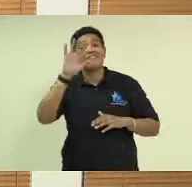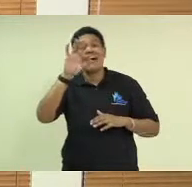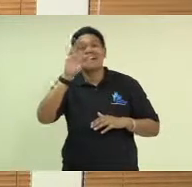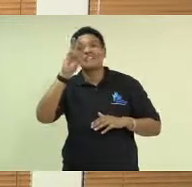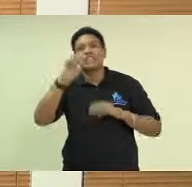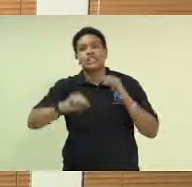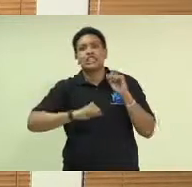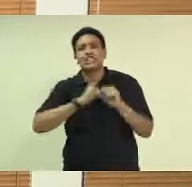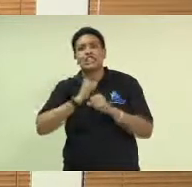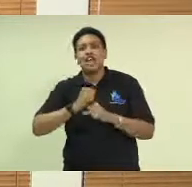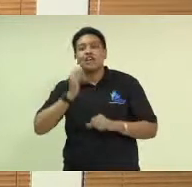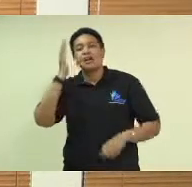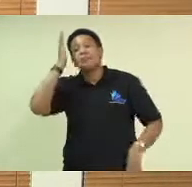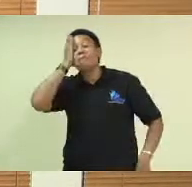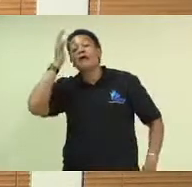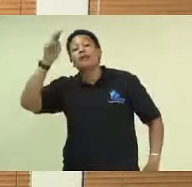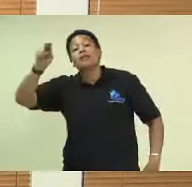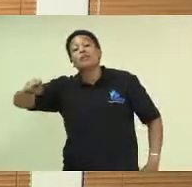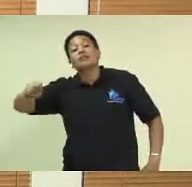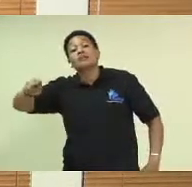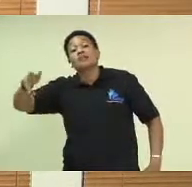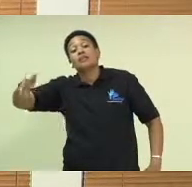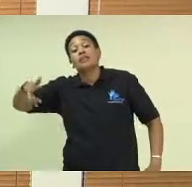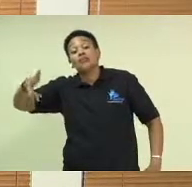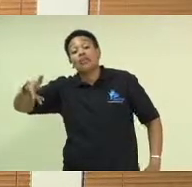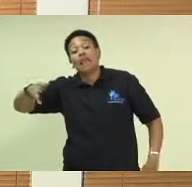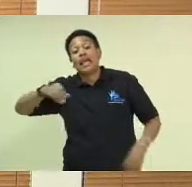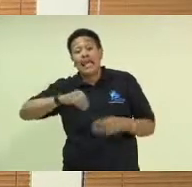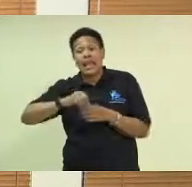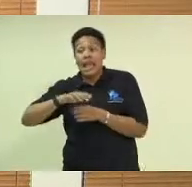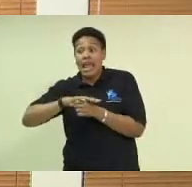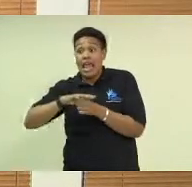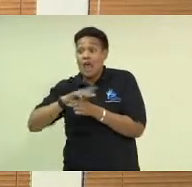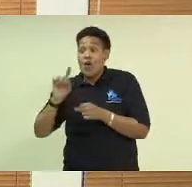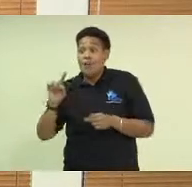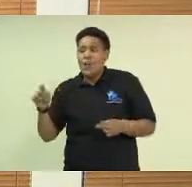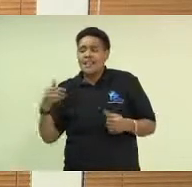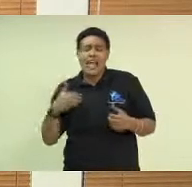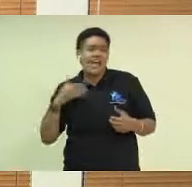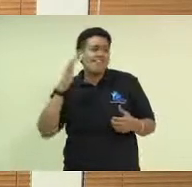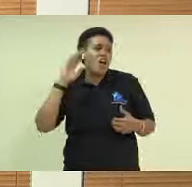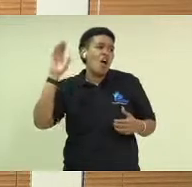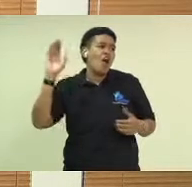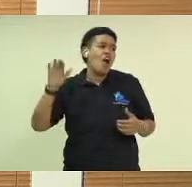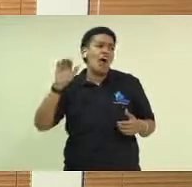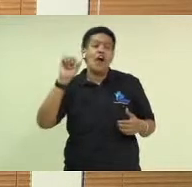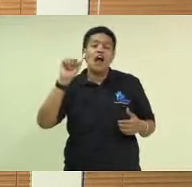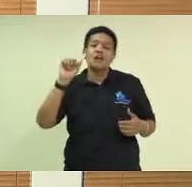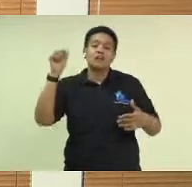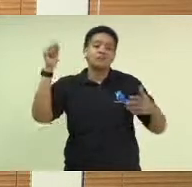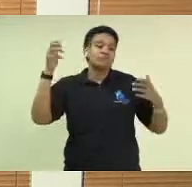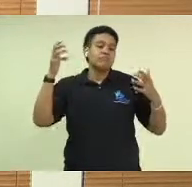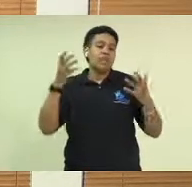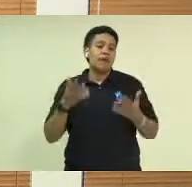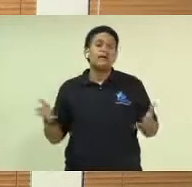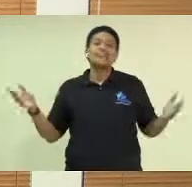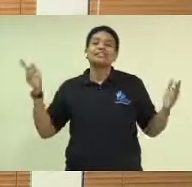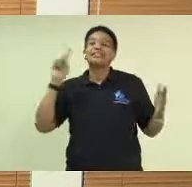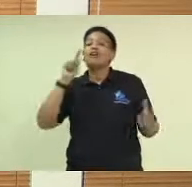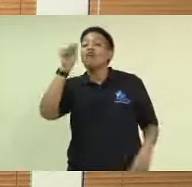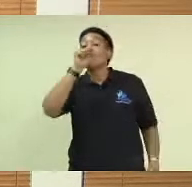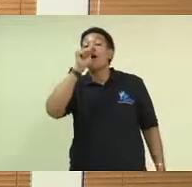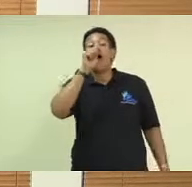years in a bed, in an area where they have all the amenities of a